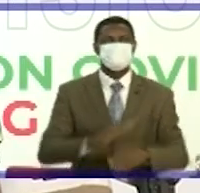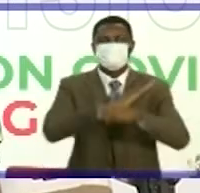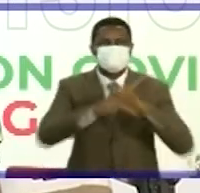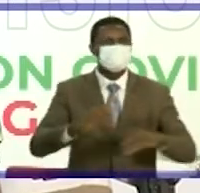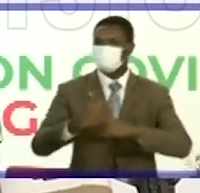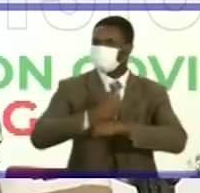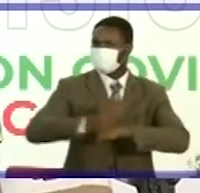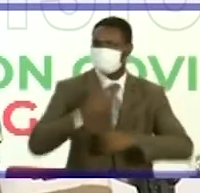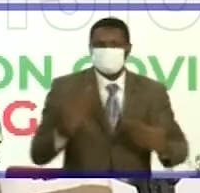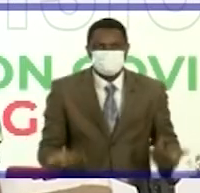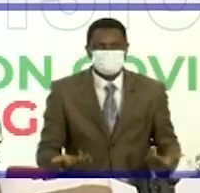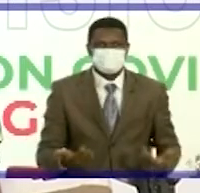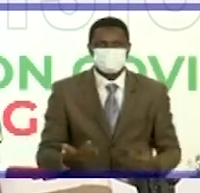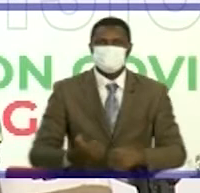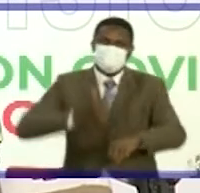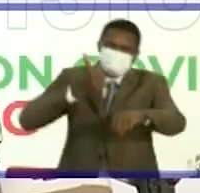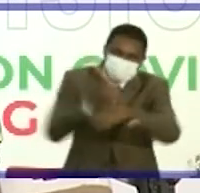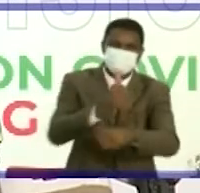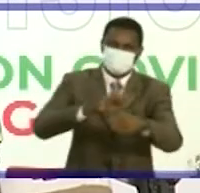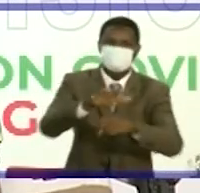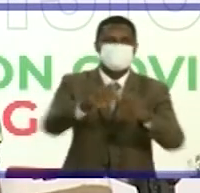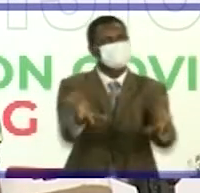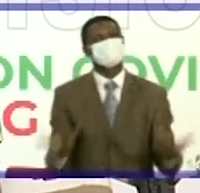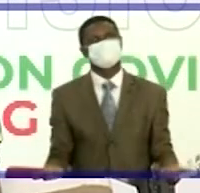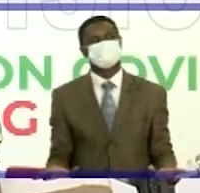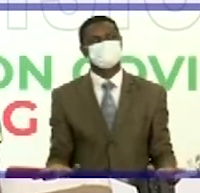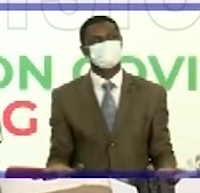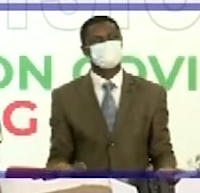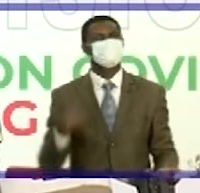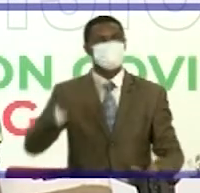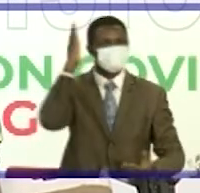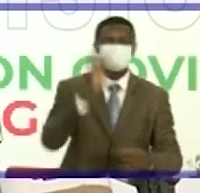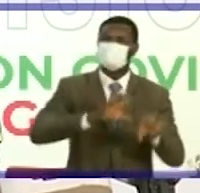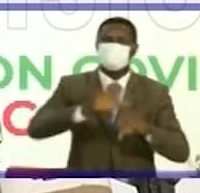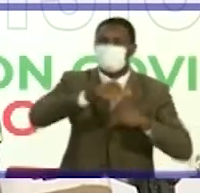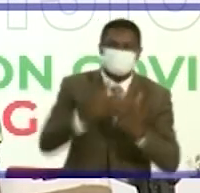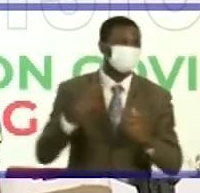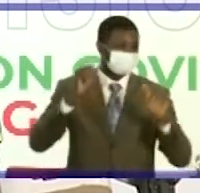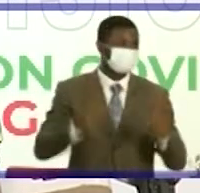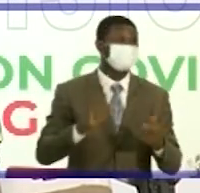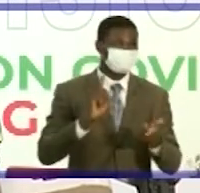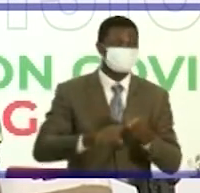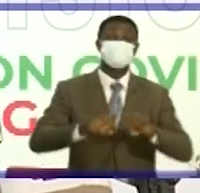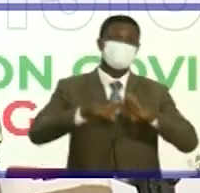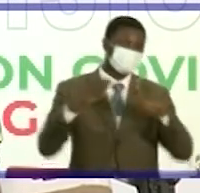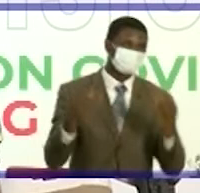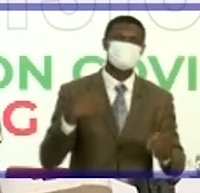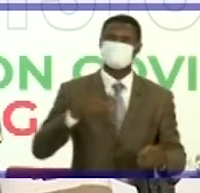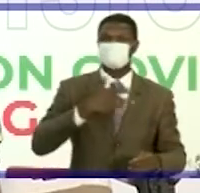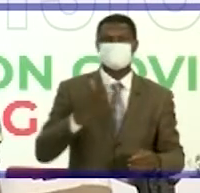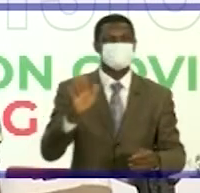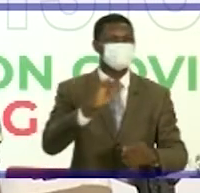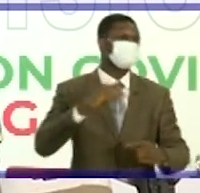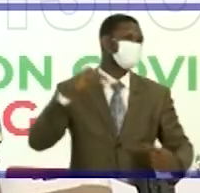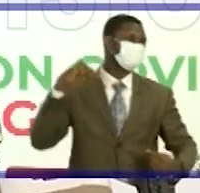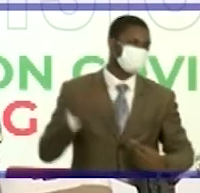on COVID-19. And that we're doing everything that we can possible to open. We feel your pain. We know that